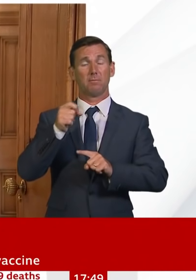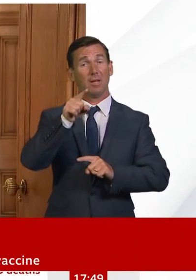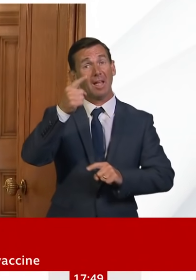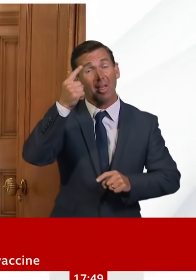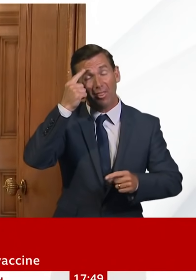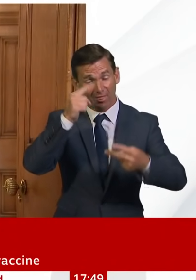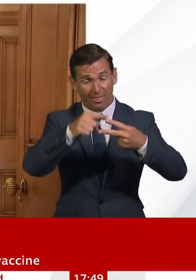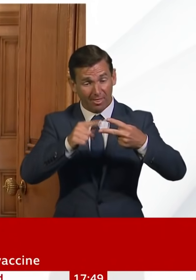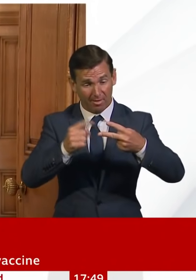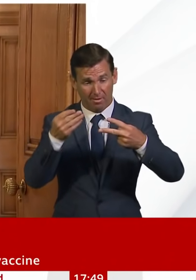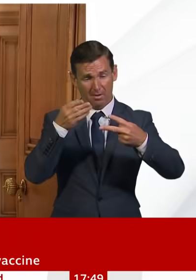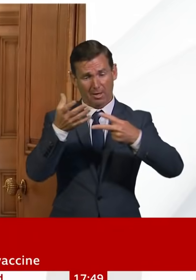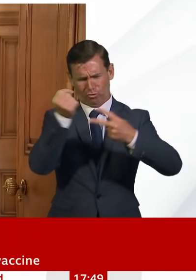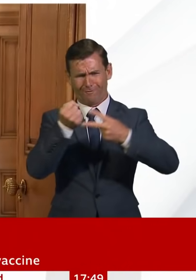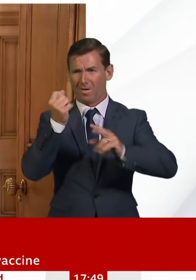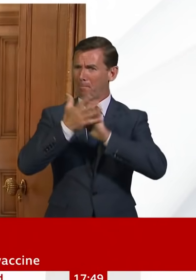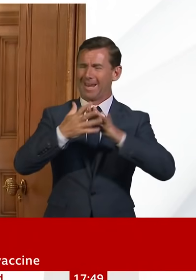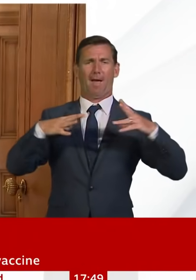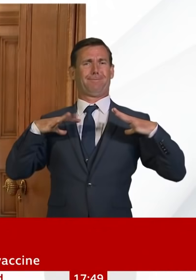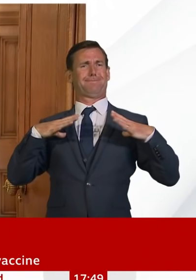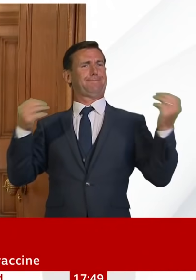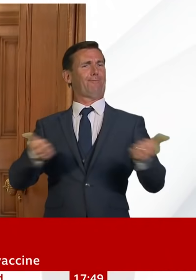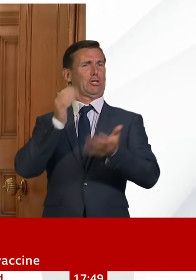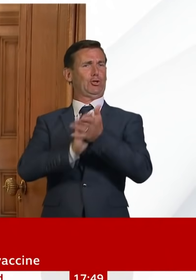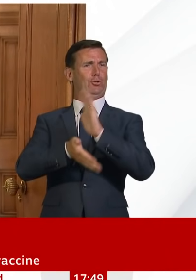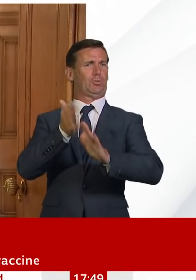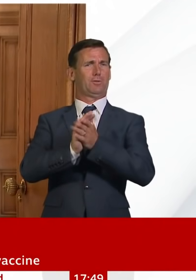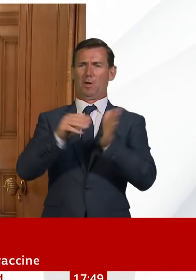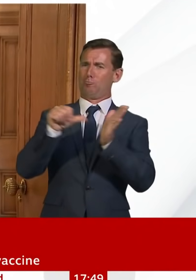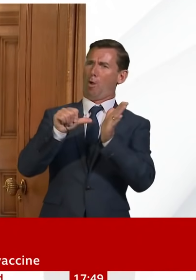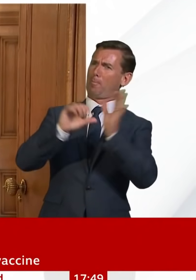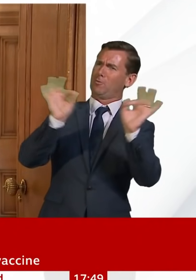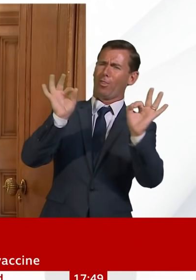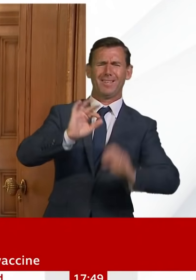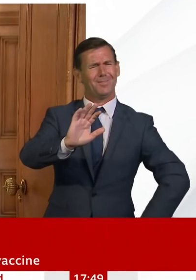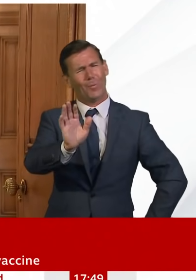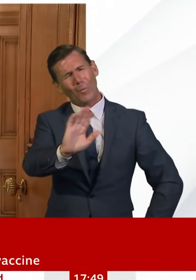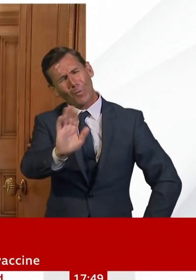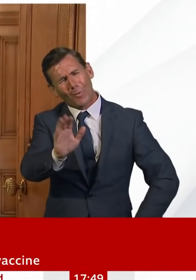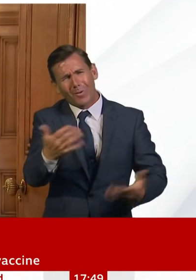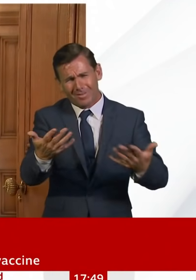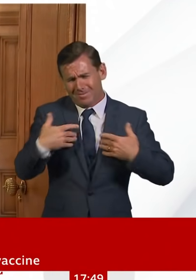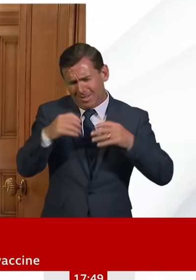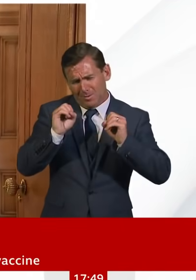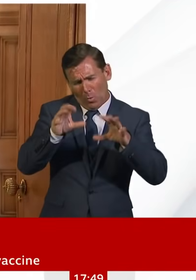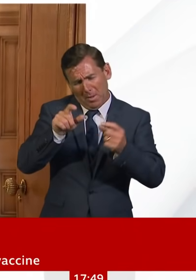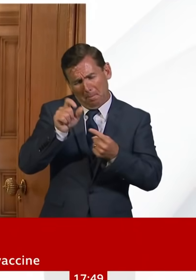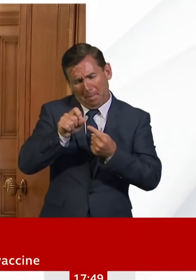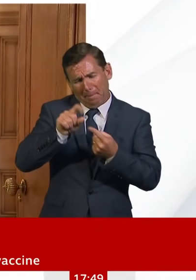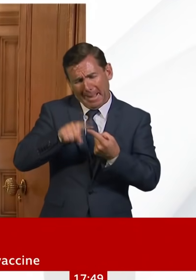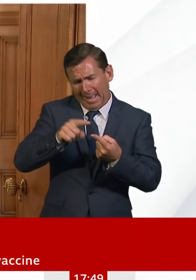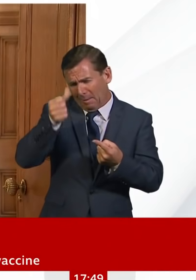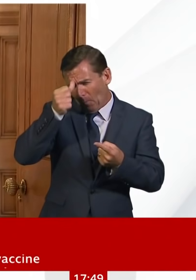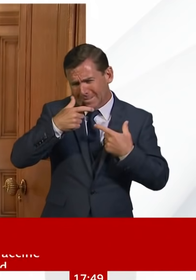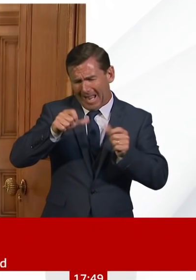been addressed? No, of course it doesn't. I've gone through some of the details on PPE today where there are clearly challenges.